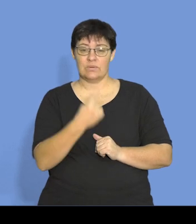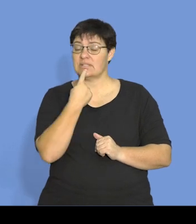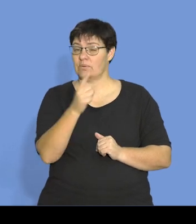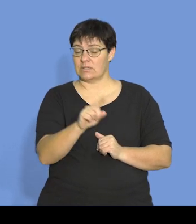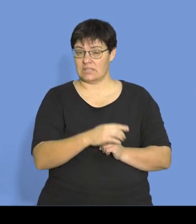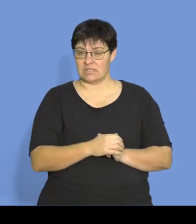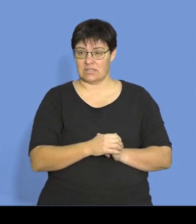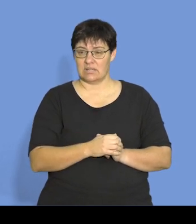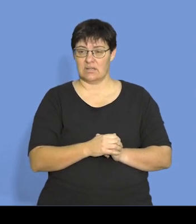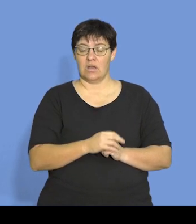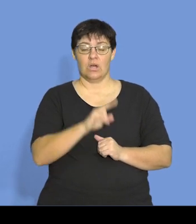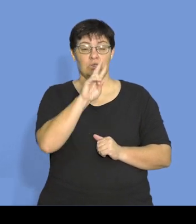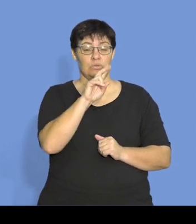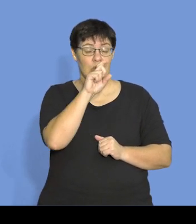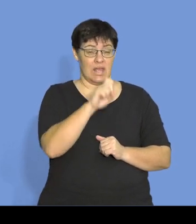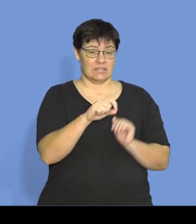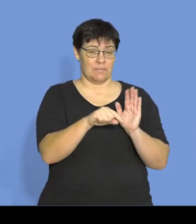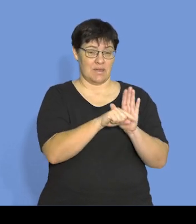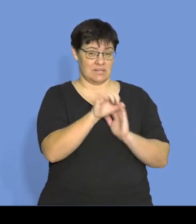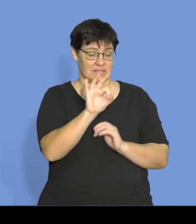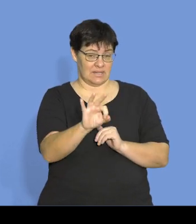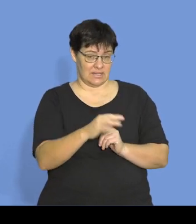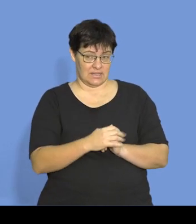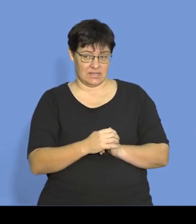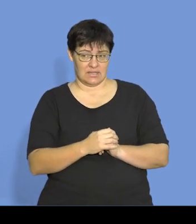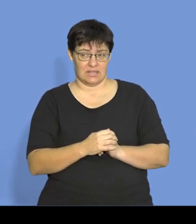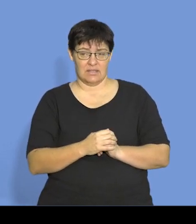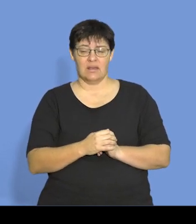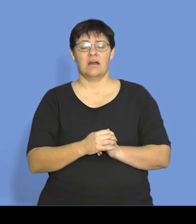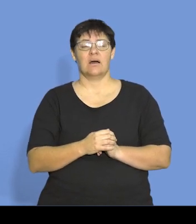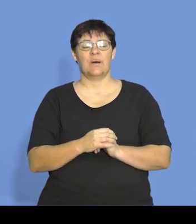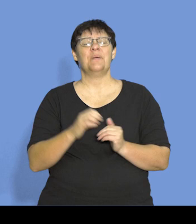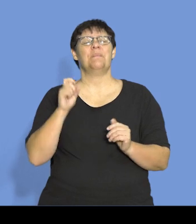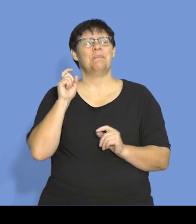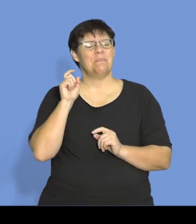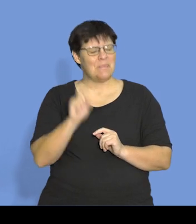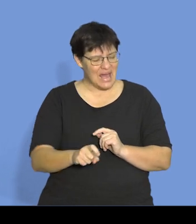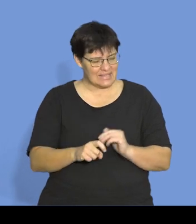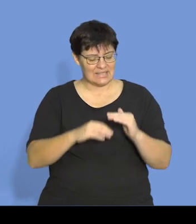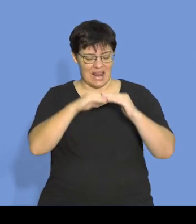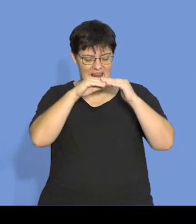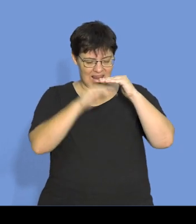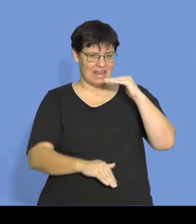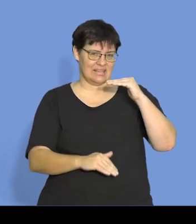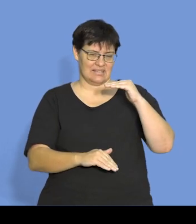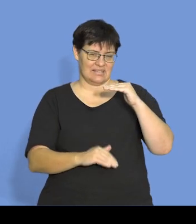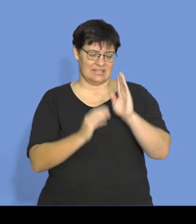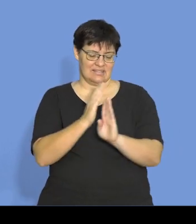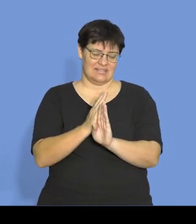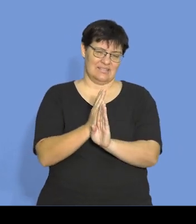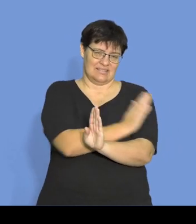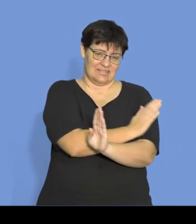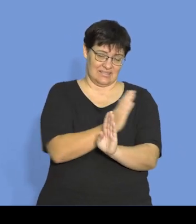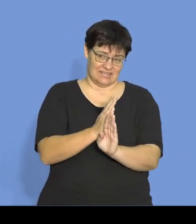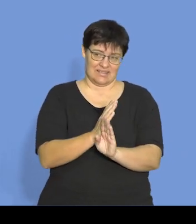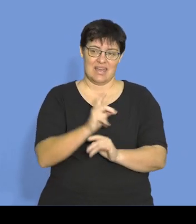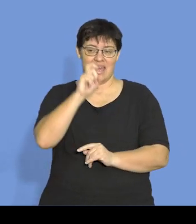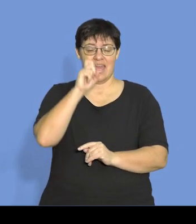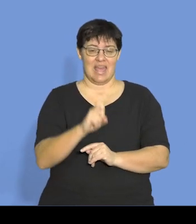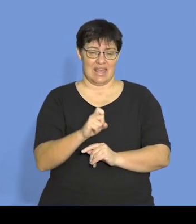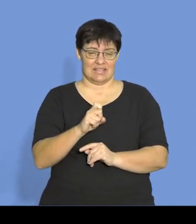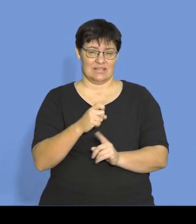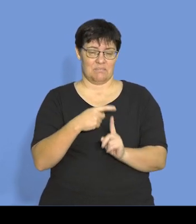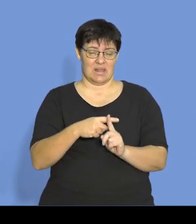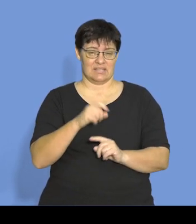am simply saying that the 2x minus 3 must be below the